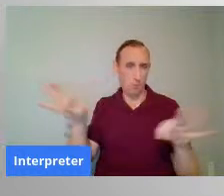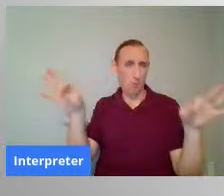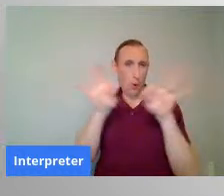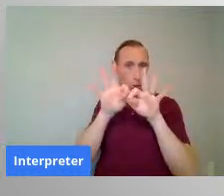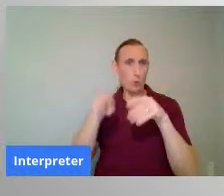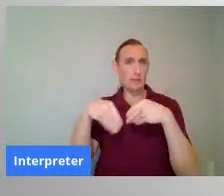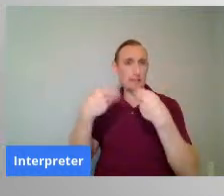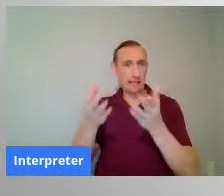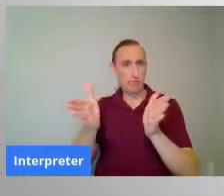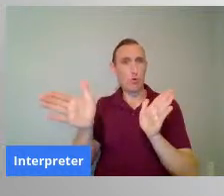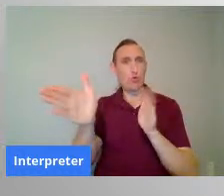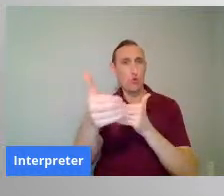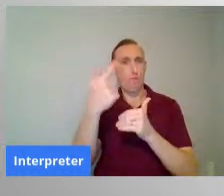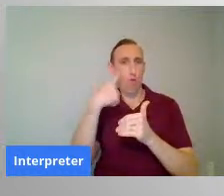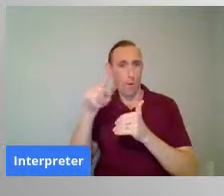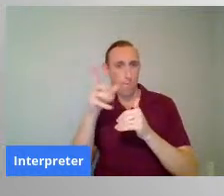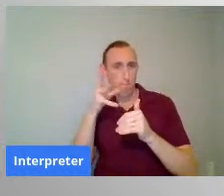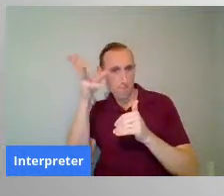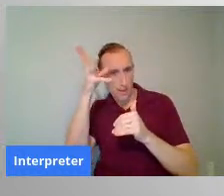to meet.